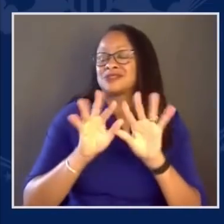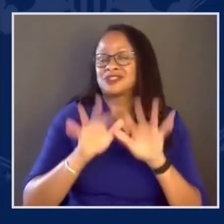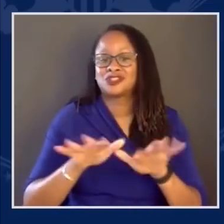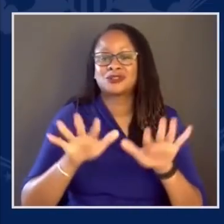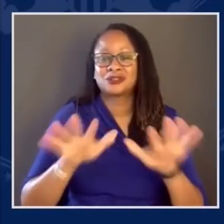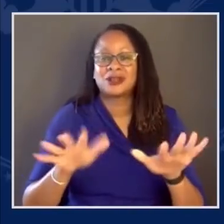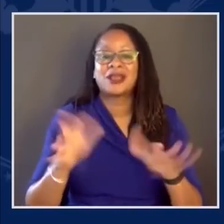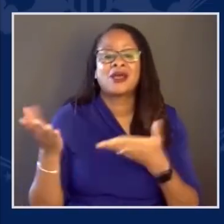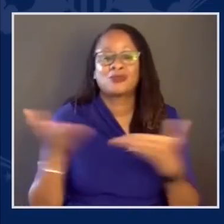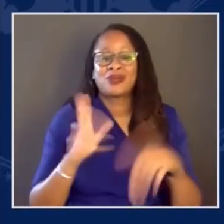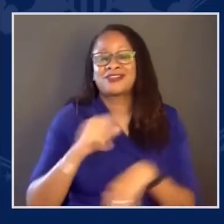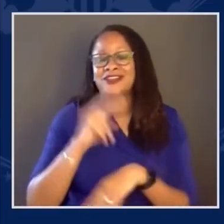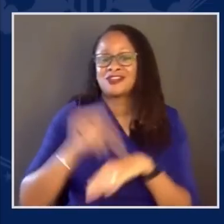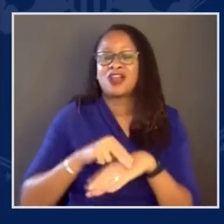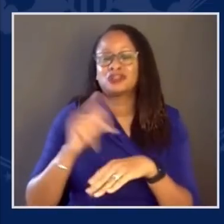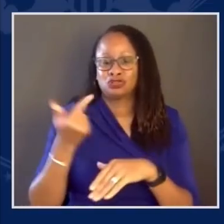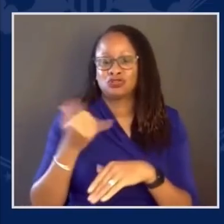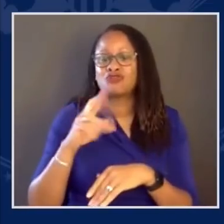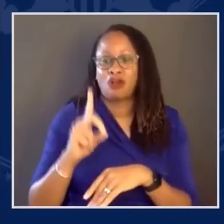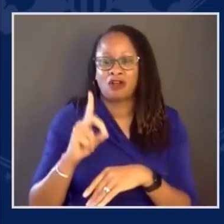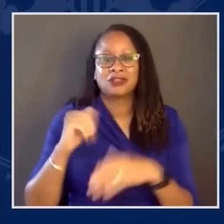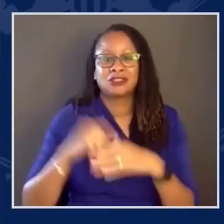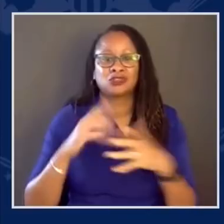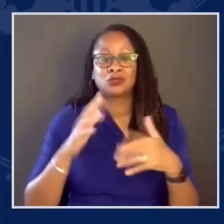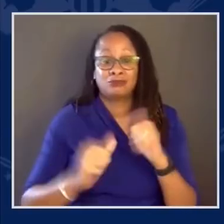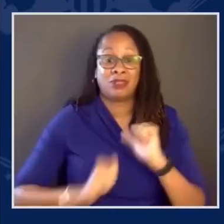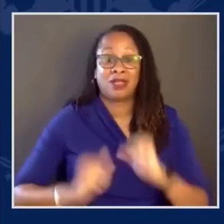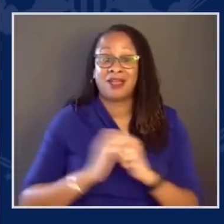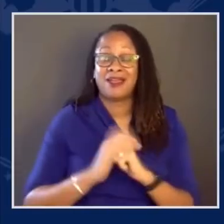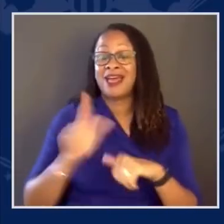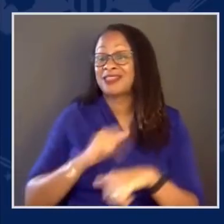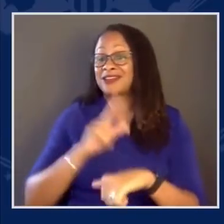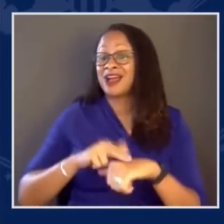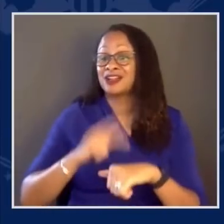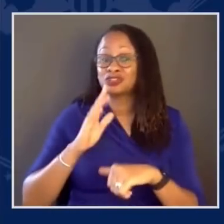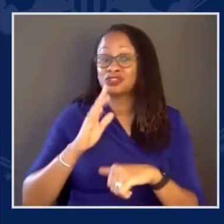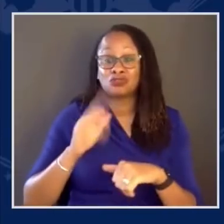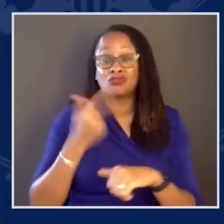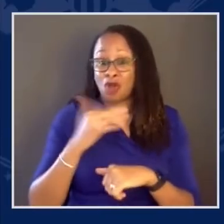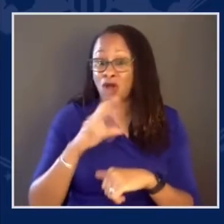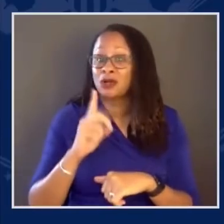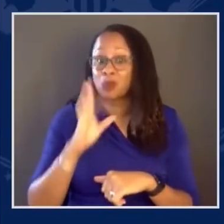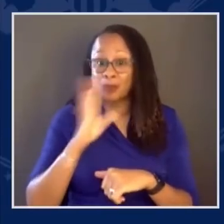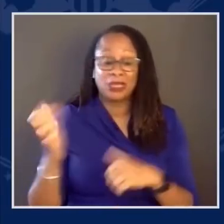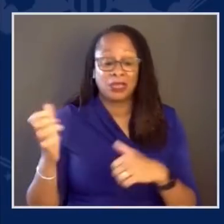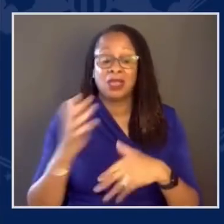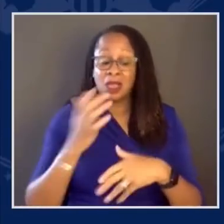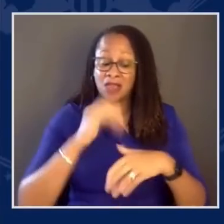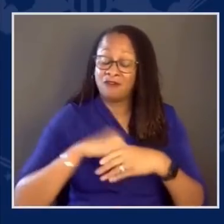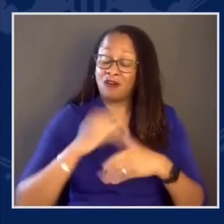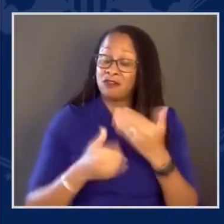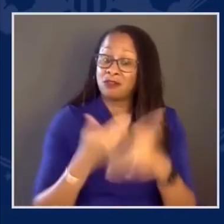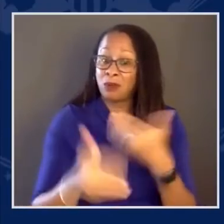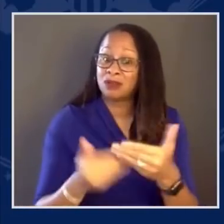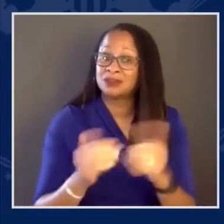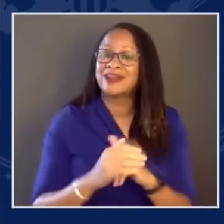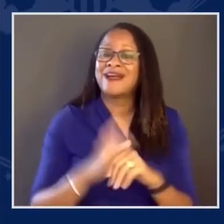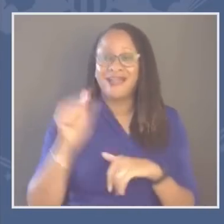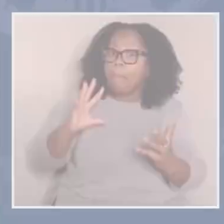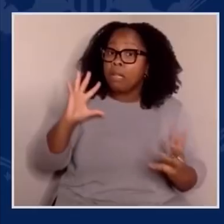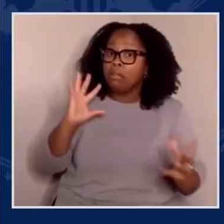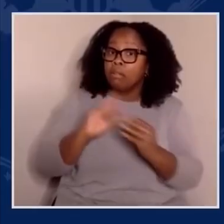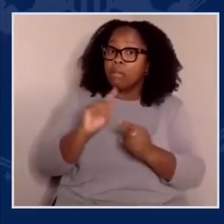need to bring their National Guard into play. And National Guards are going to have to play this. It costs a lot of money. And governors need that paid